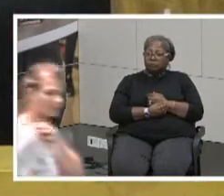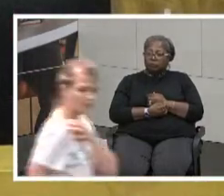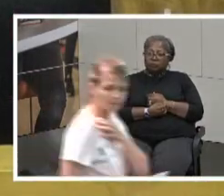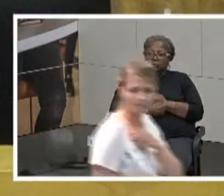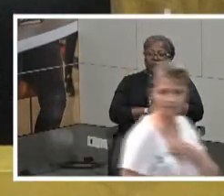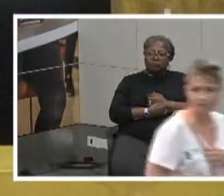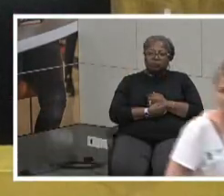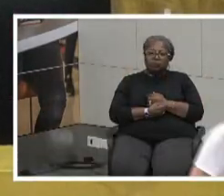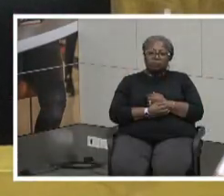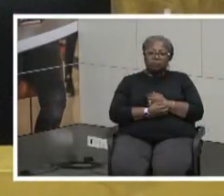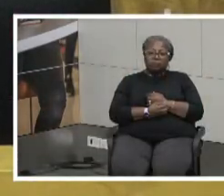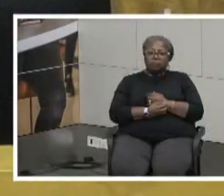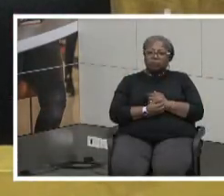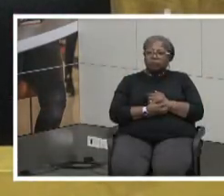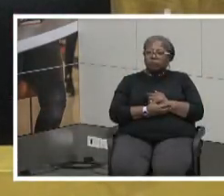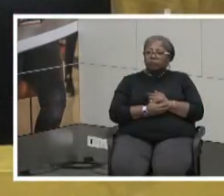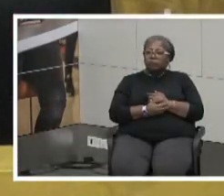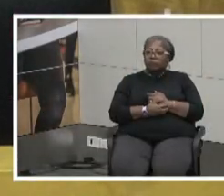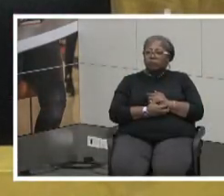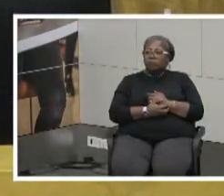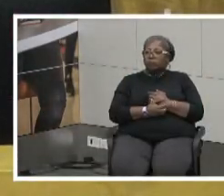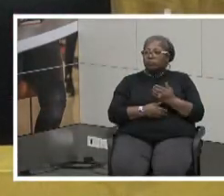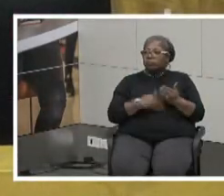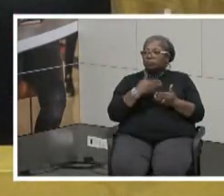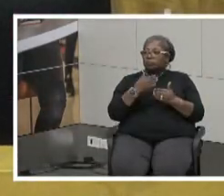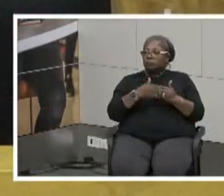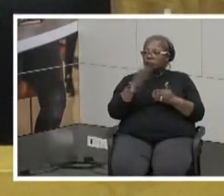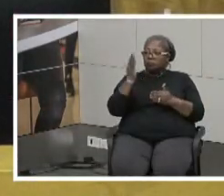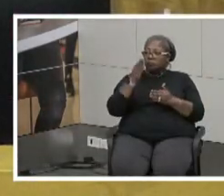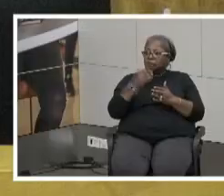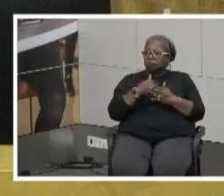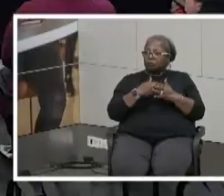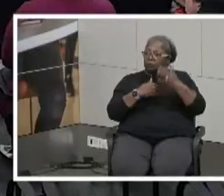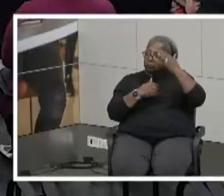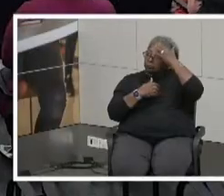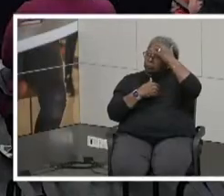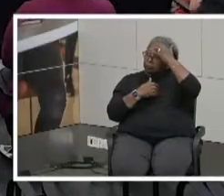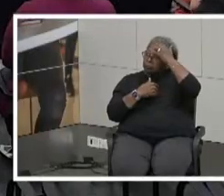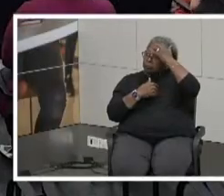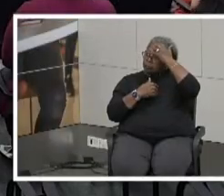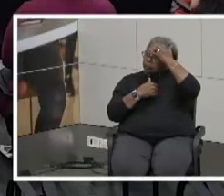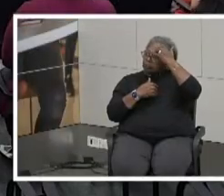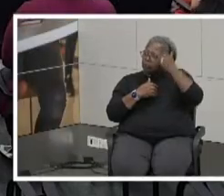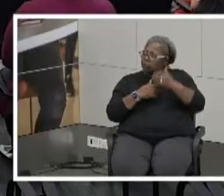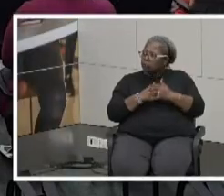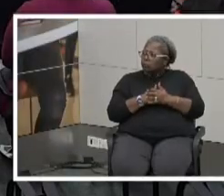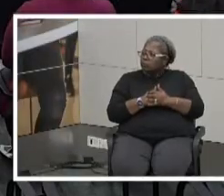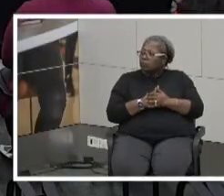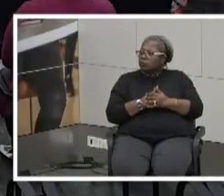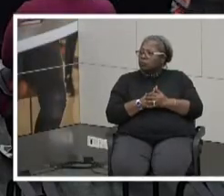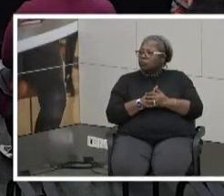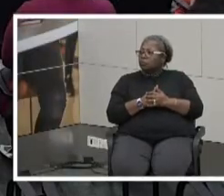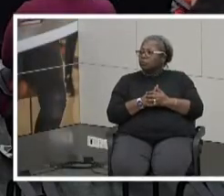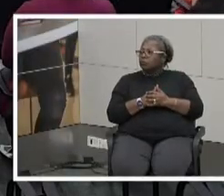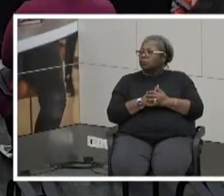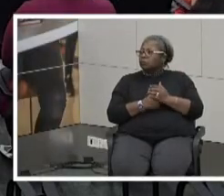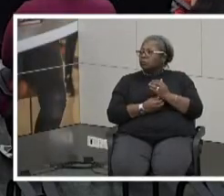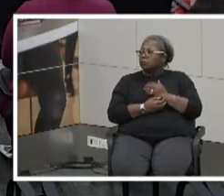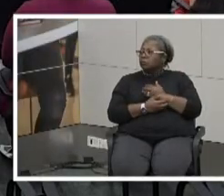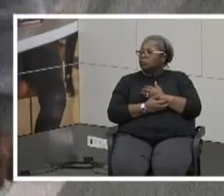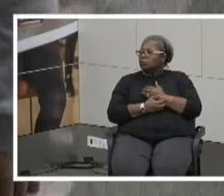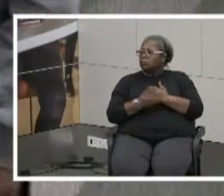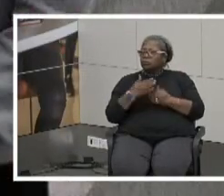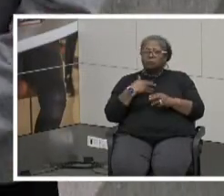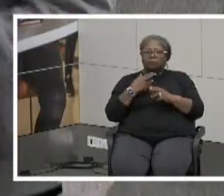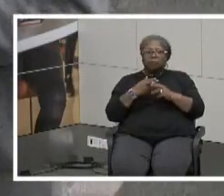you if our next um speakers will come forward I think I have H Geraldine Ral hello my name